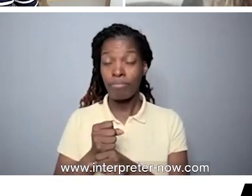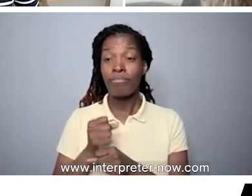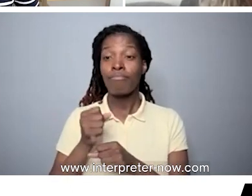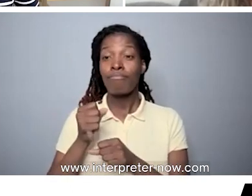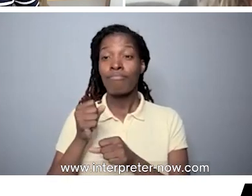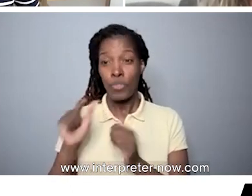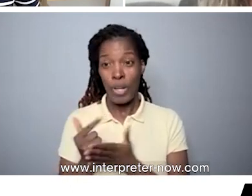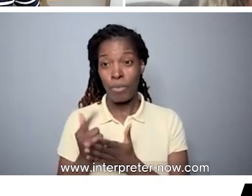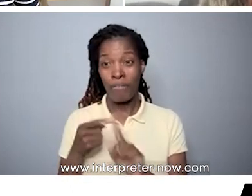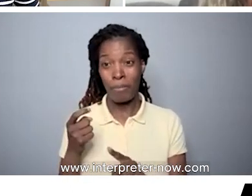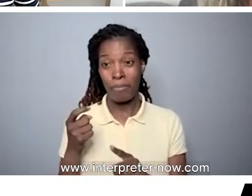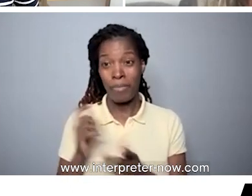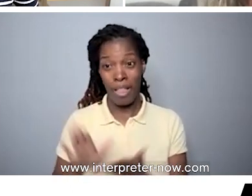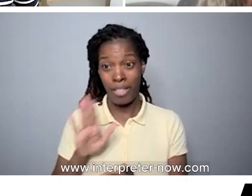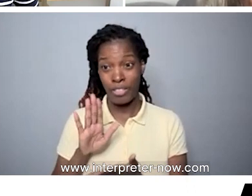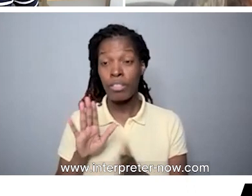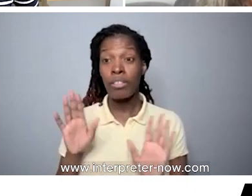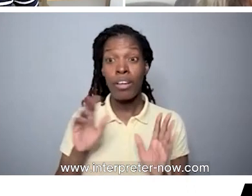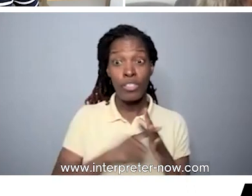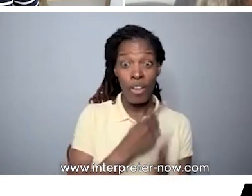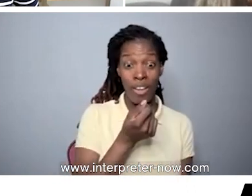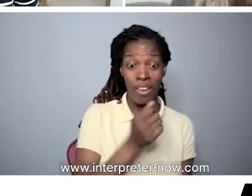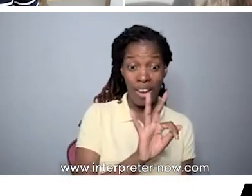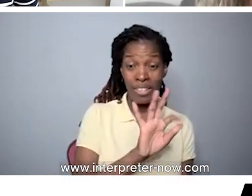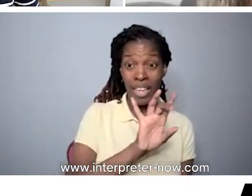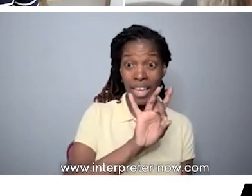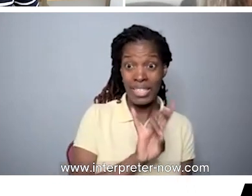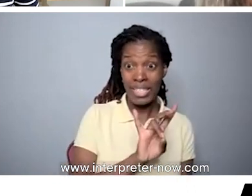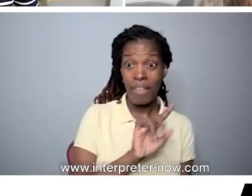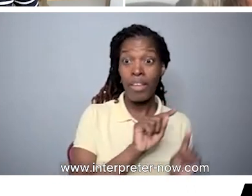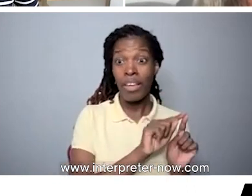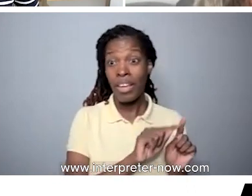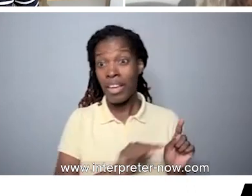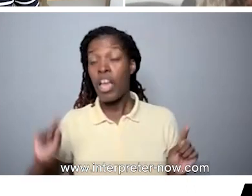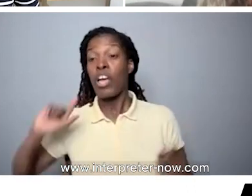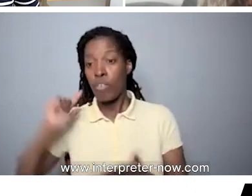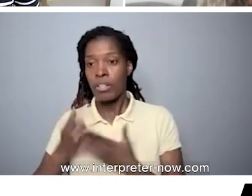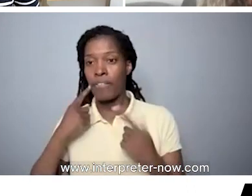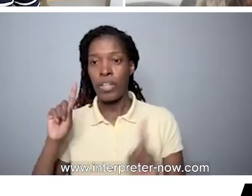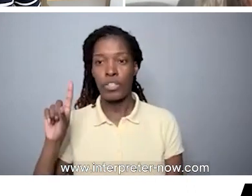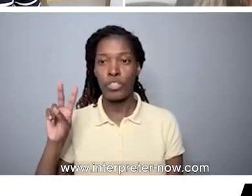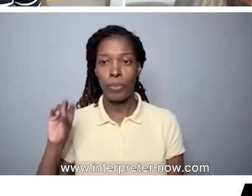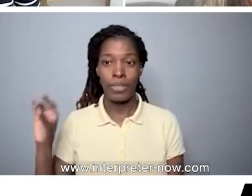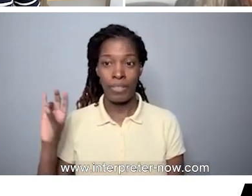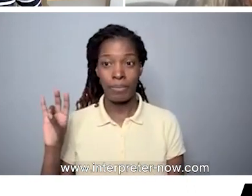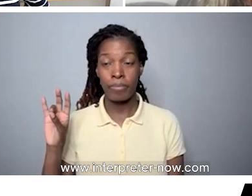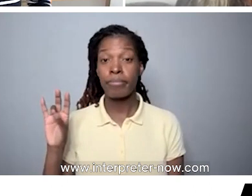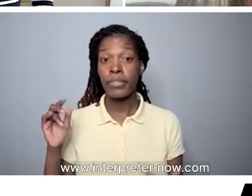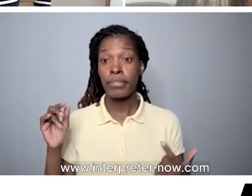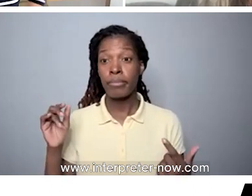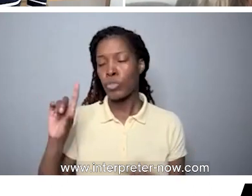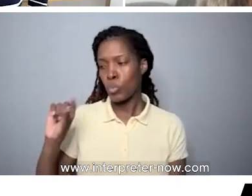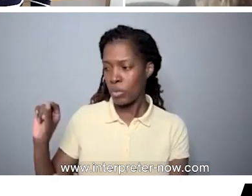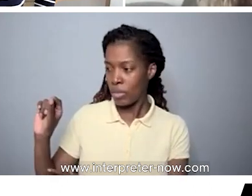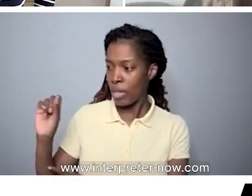school for yourself and you have to work 40 hours a week, it's hard and it can take a while. So I finally did get it done. But